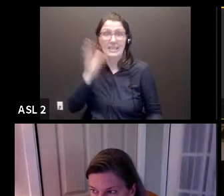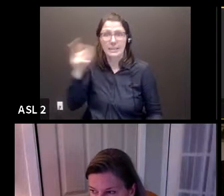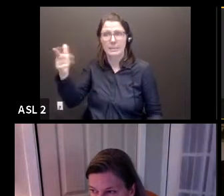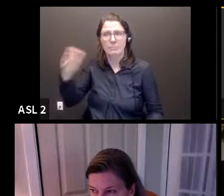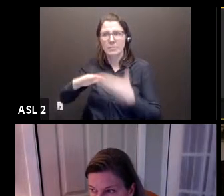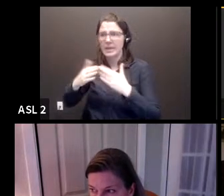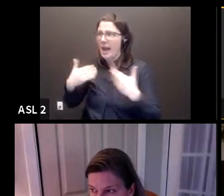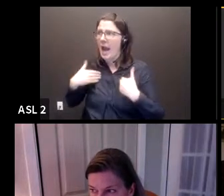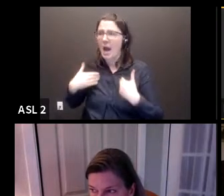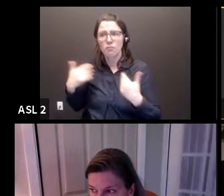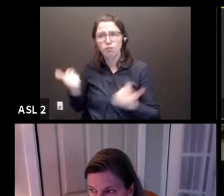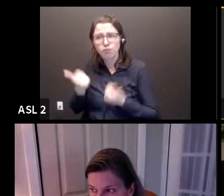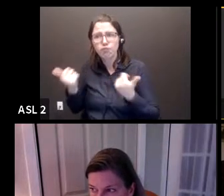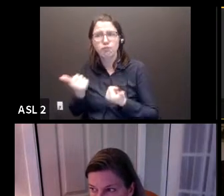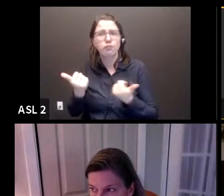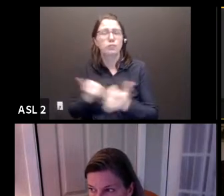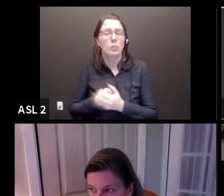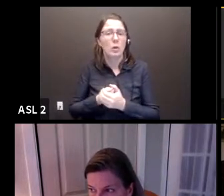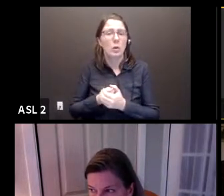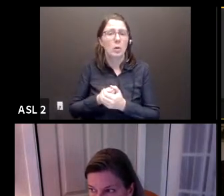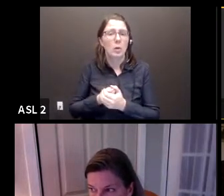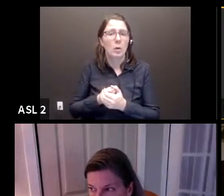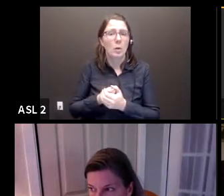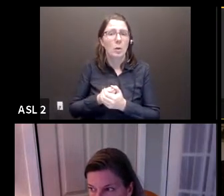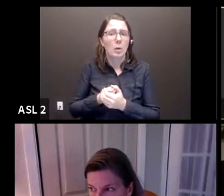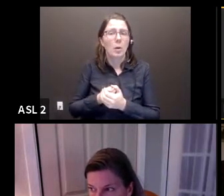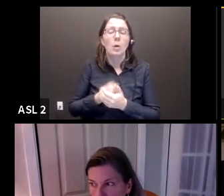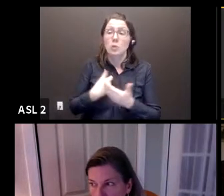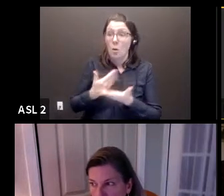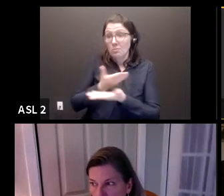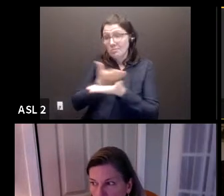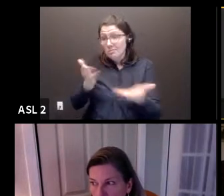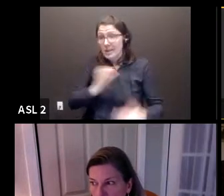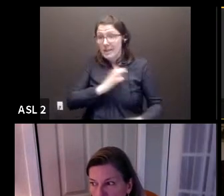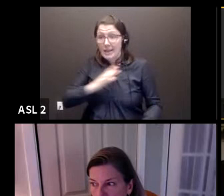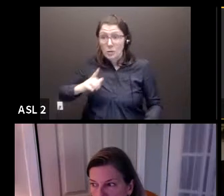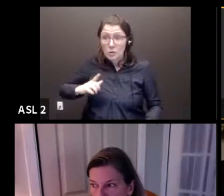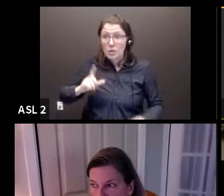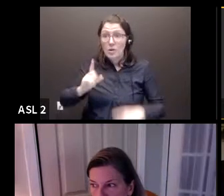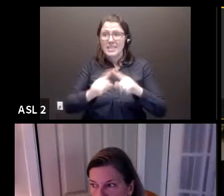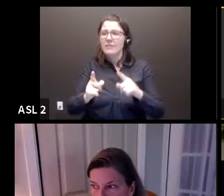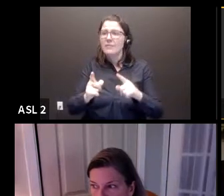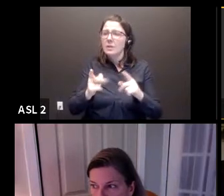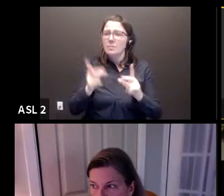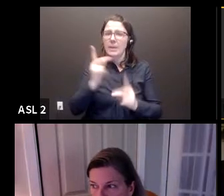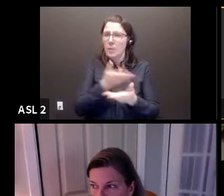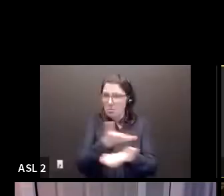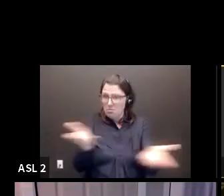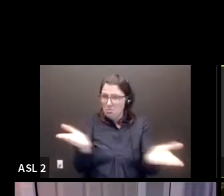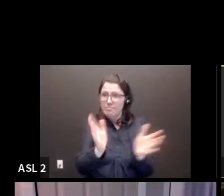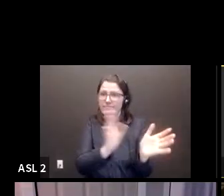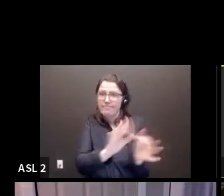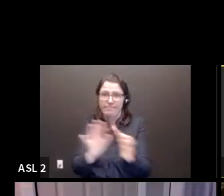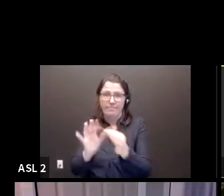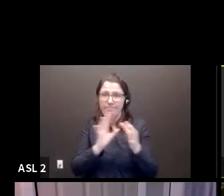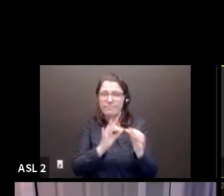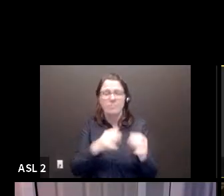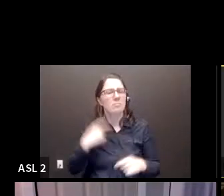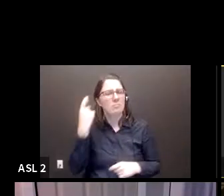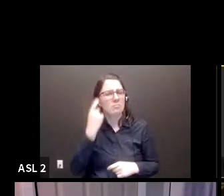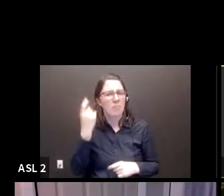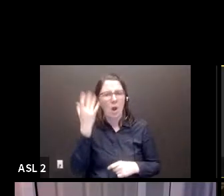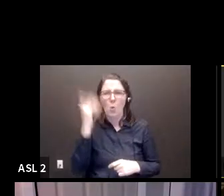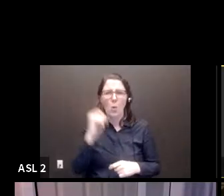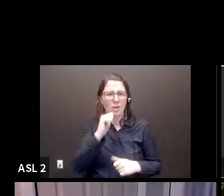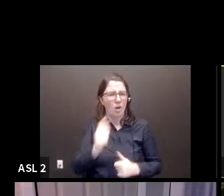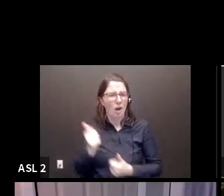occasions um you know members of the city council and different delegates talk about it and i'm just wondering why it hasn't come forward